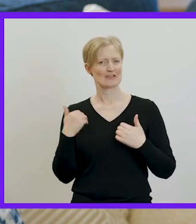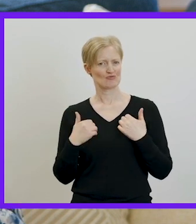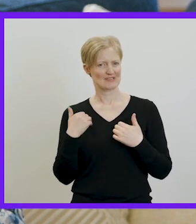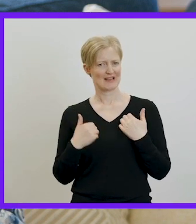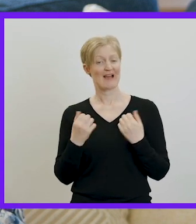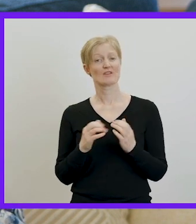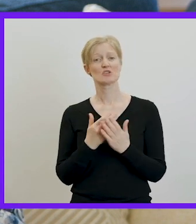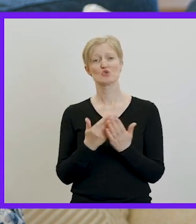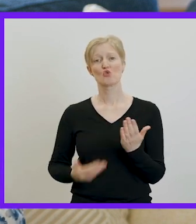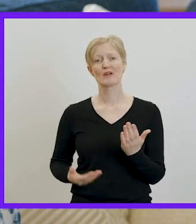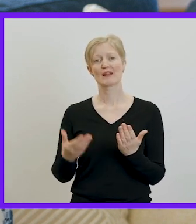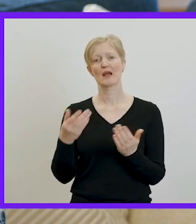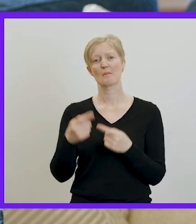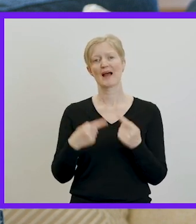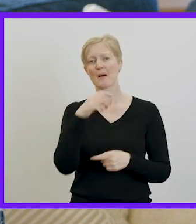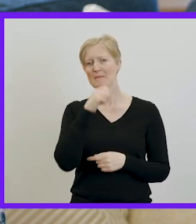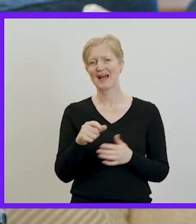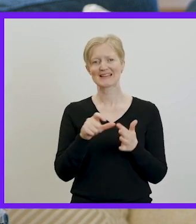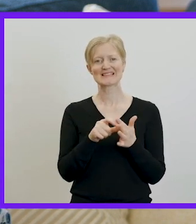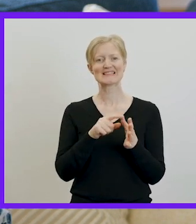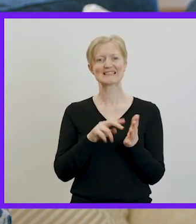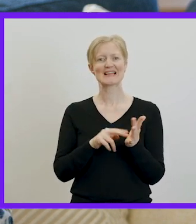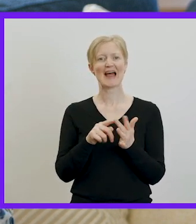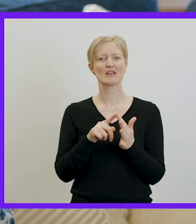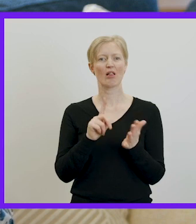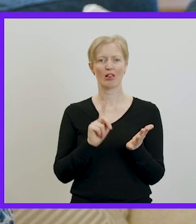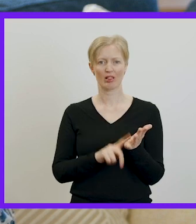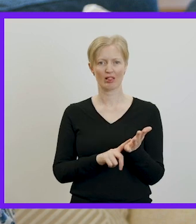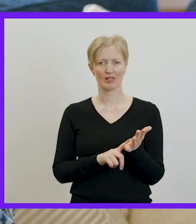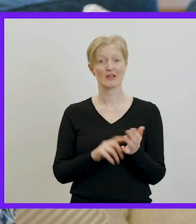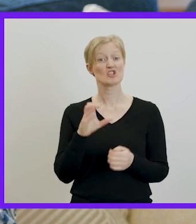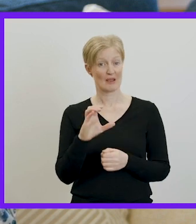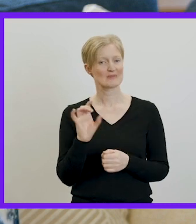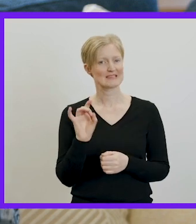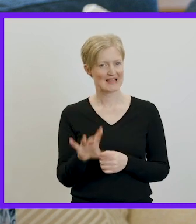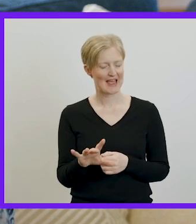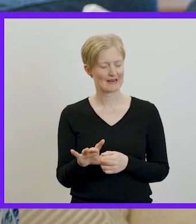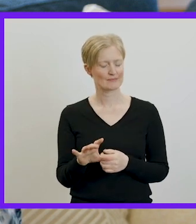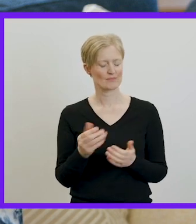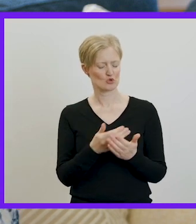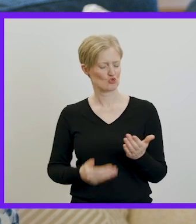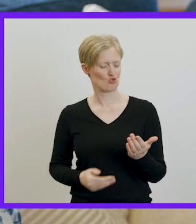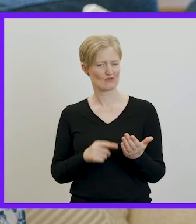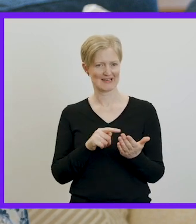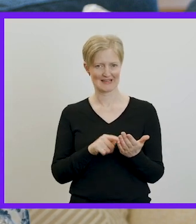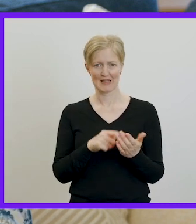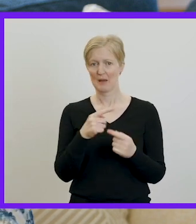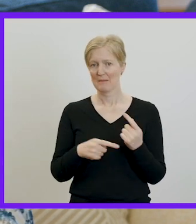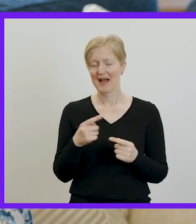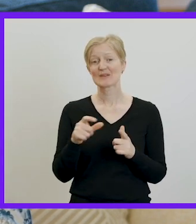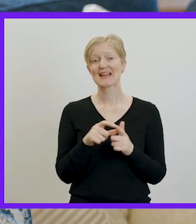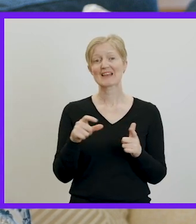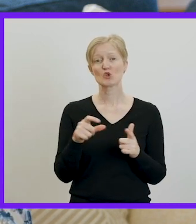in a story of Daniel in the Old Testament. In Daniel chapter 10, we see this fascinating story